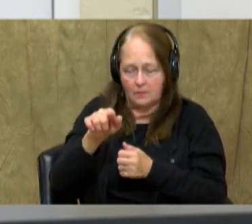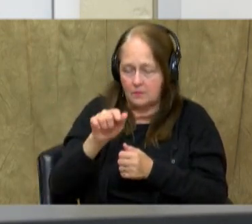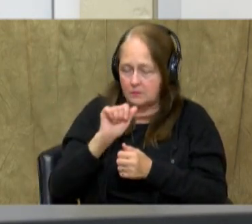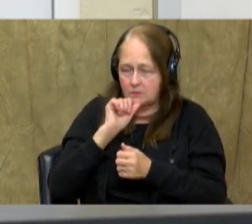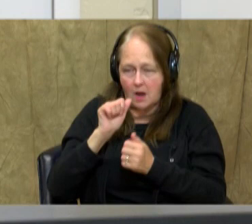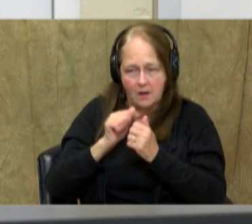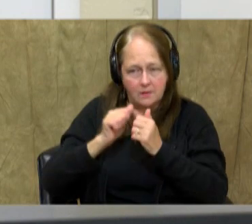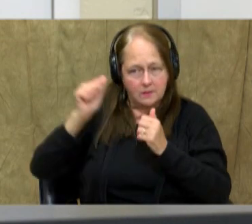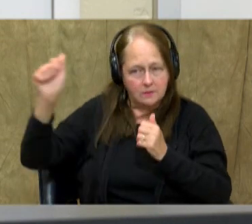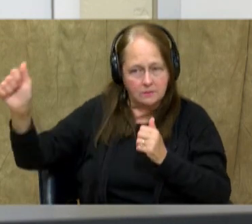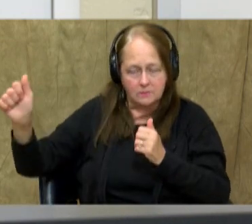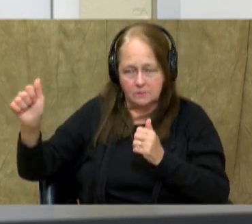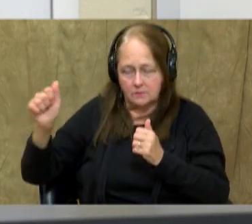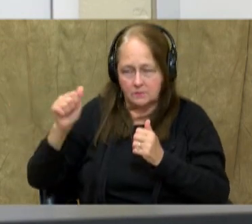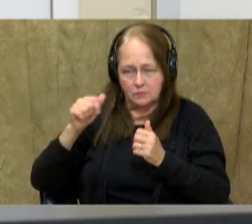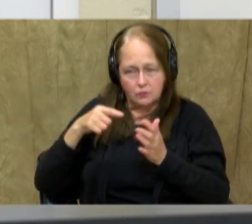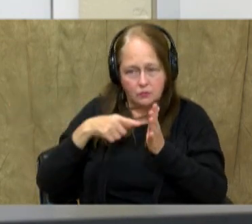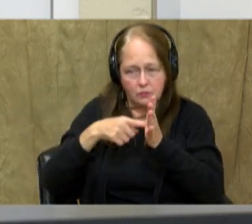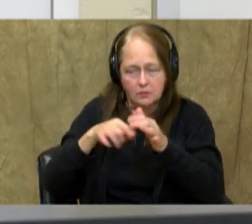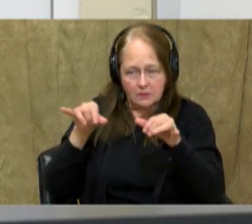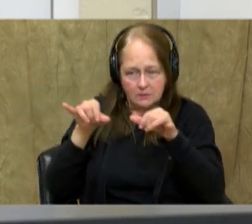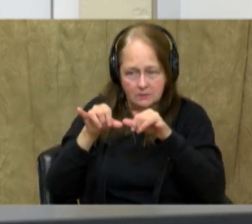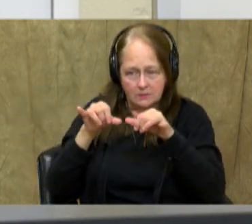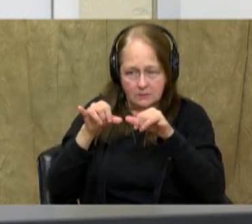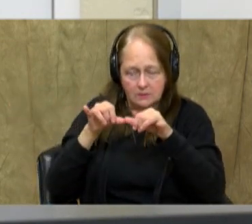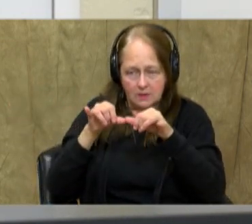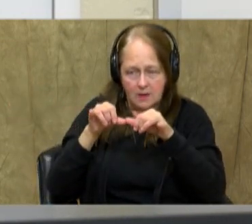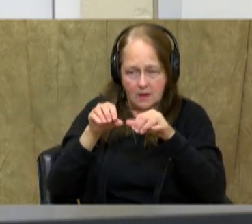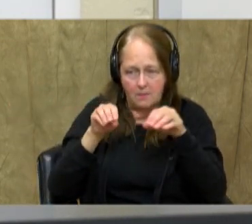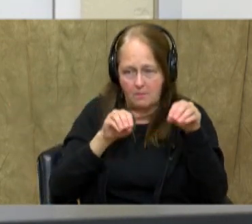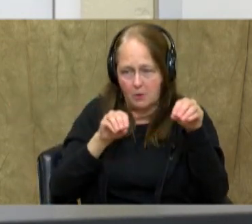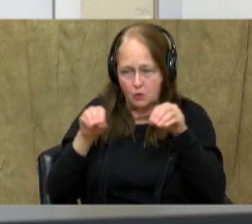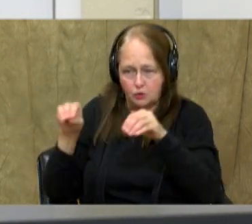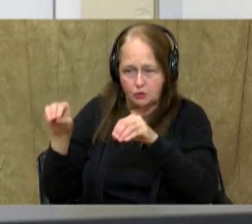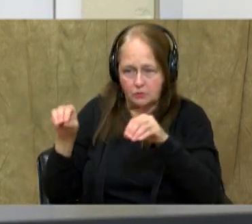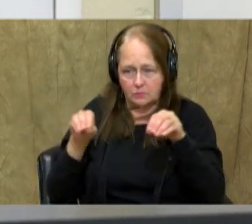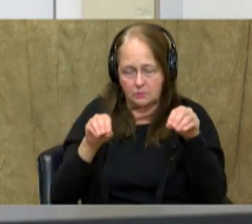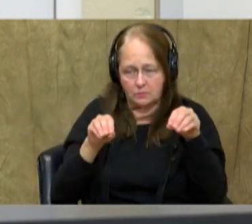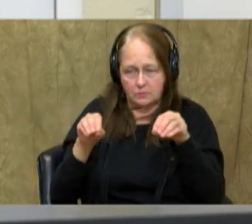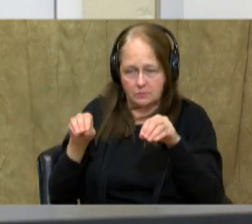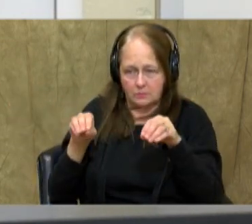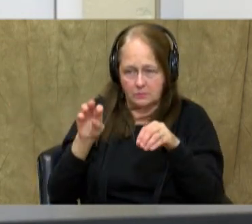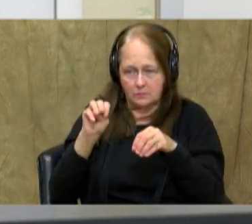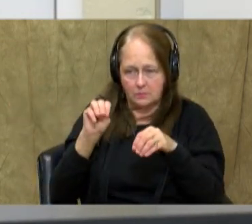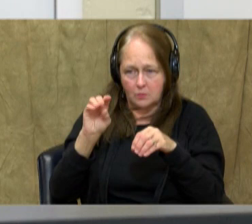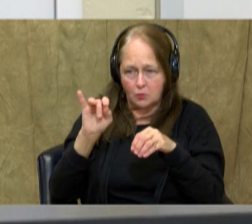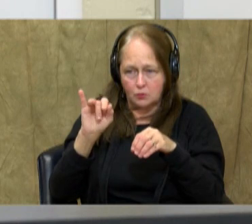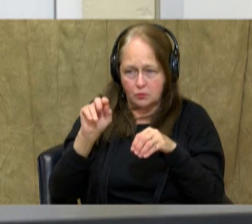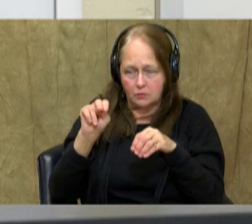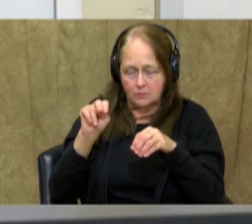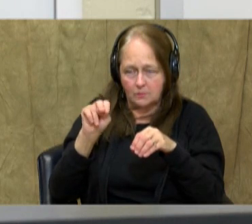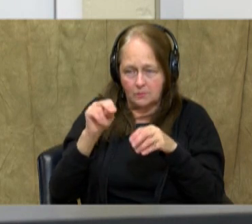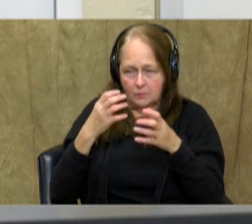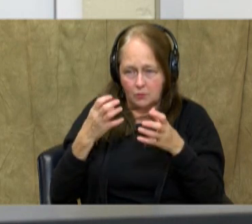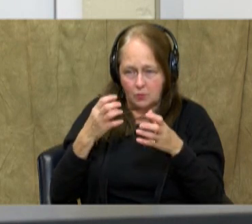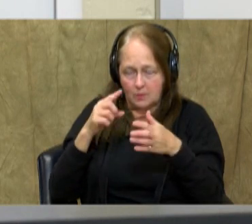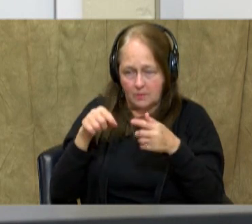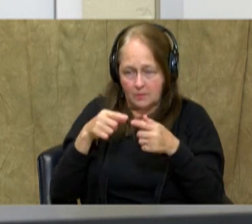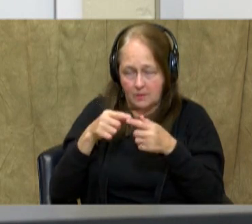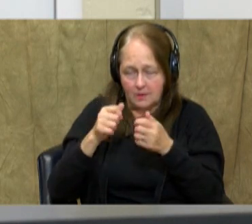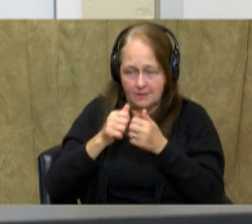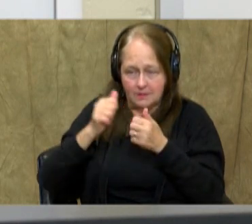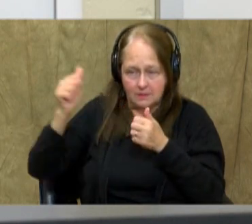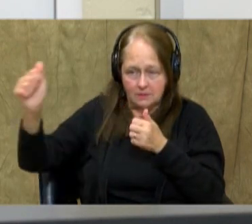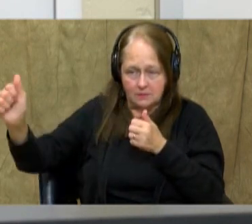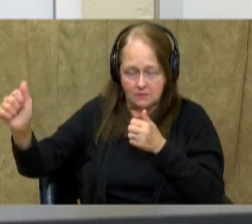here. All we're looking at here is size and motion. if we wanted to incorporate distance